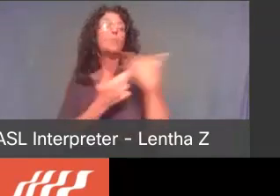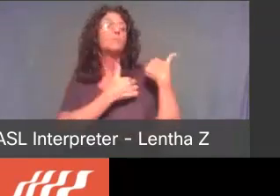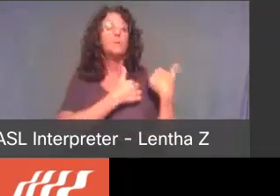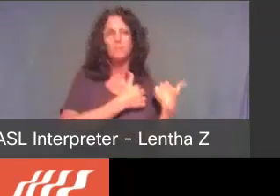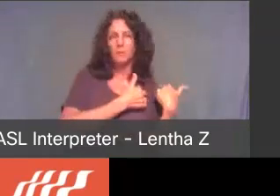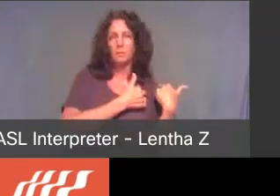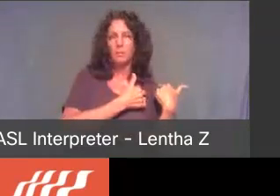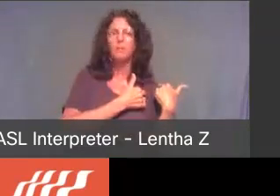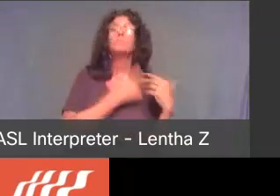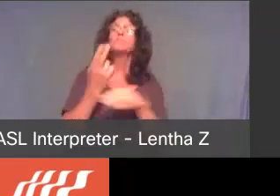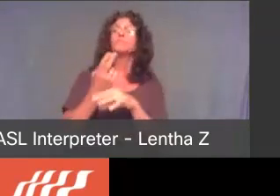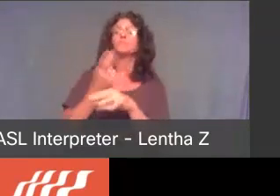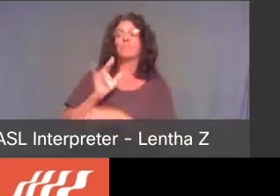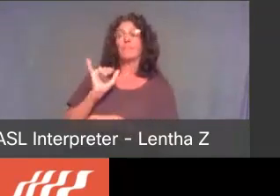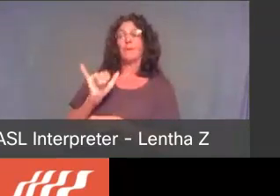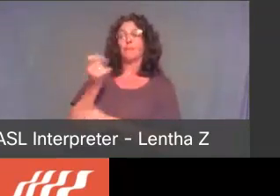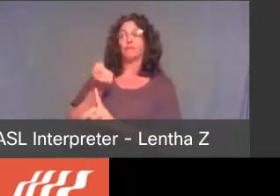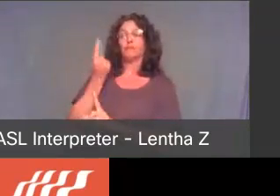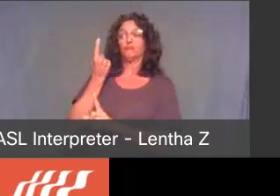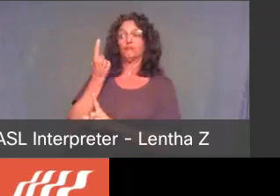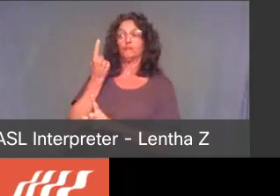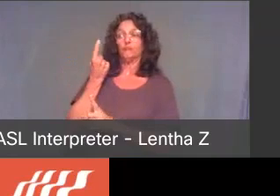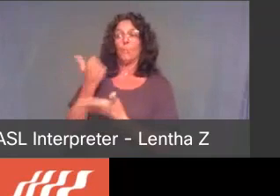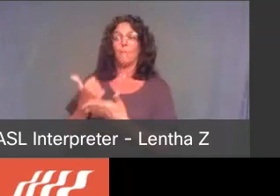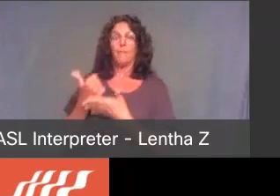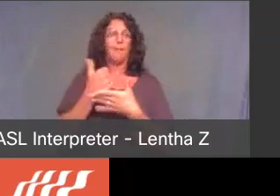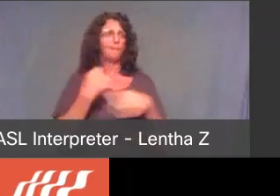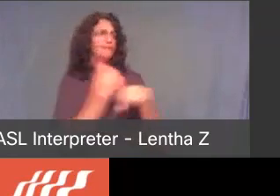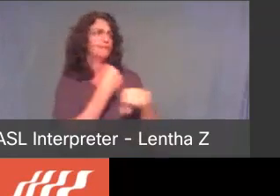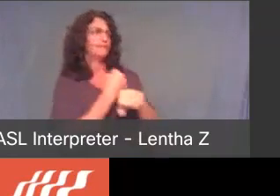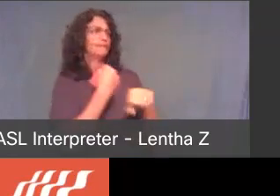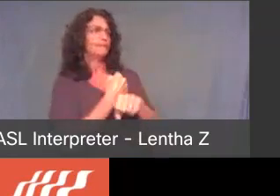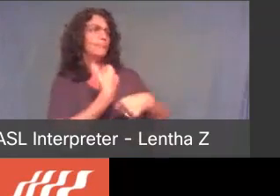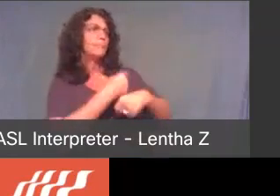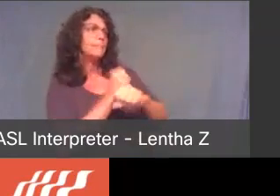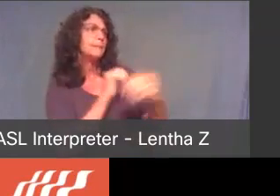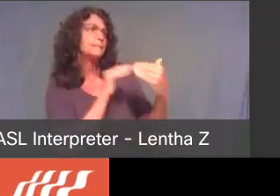use to, fight for justice or fight for equity.